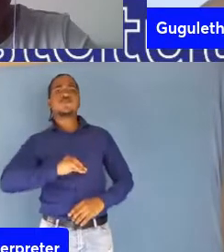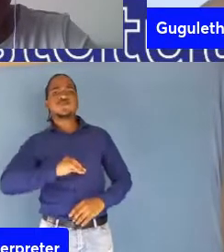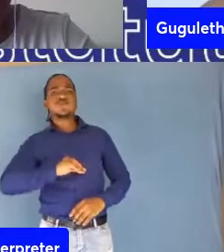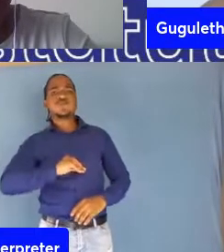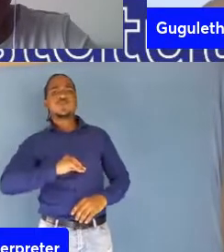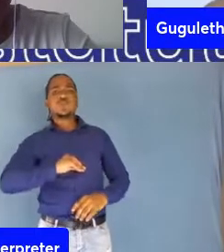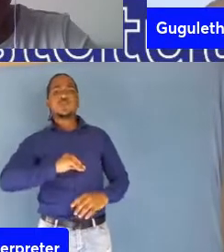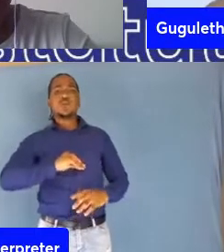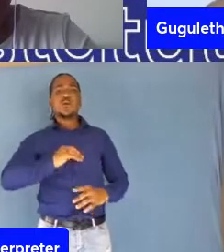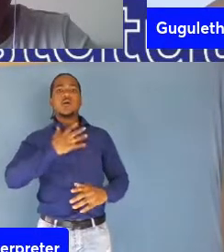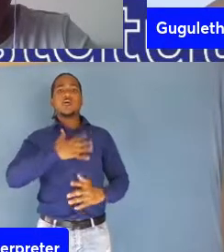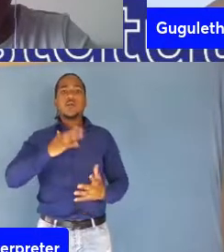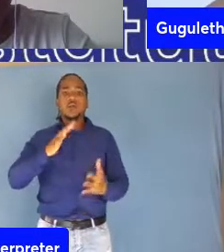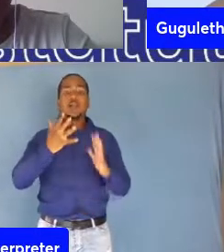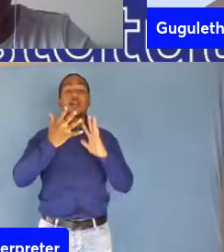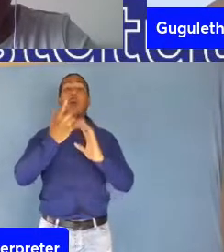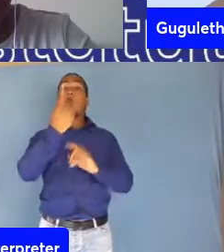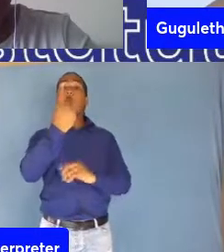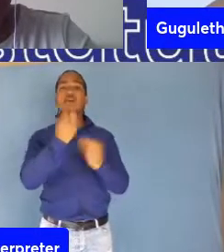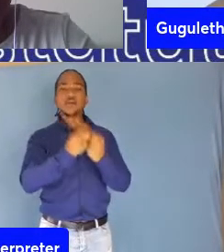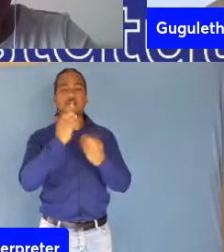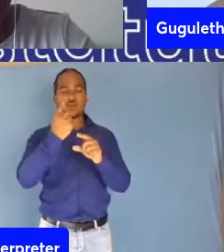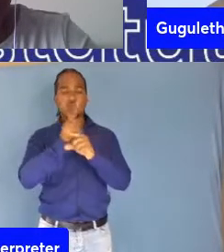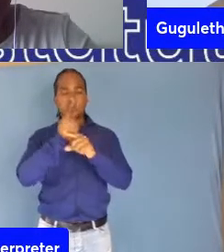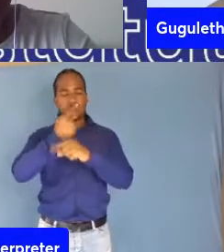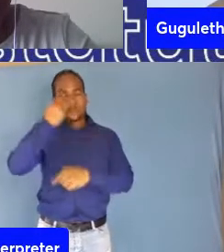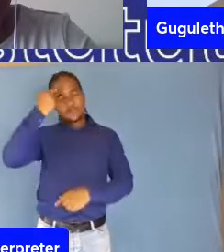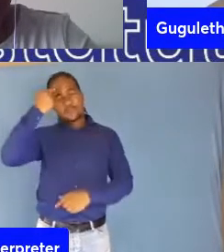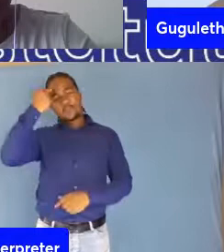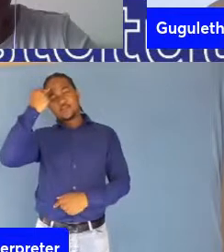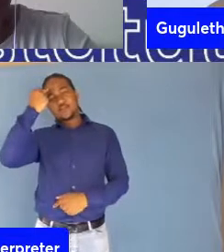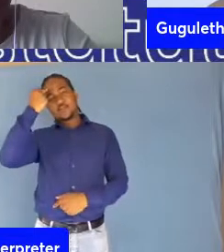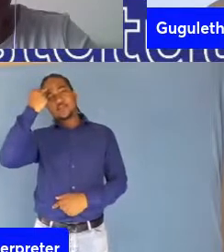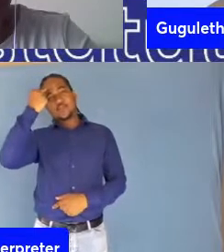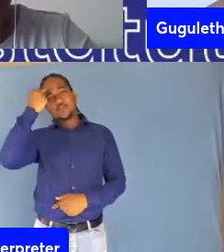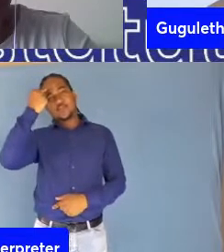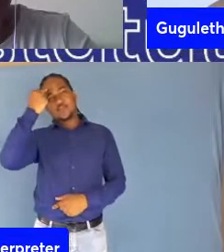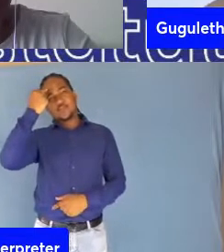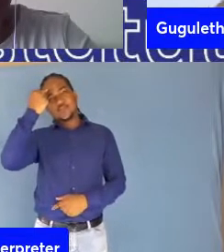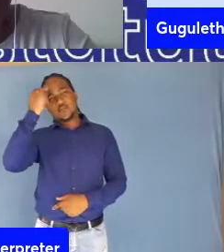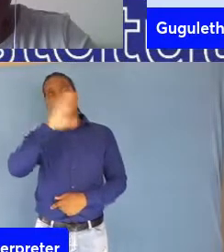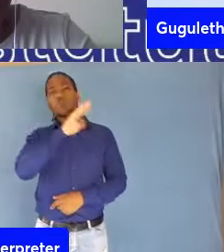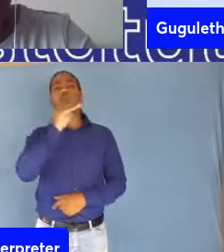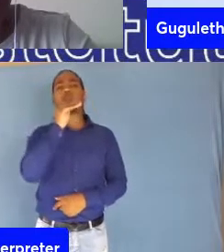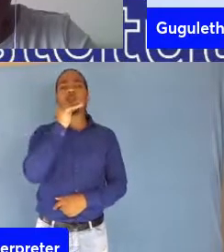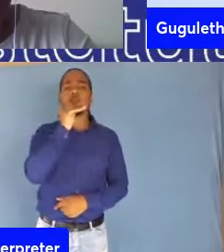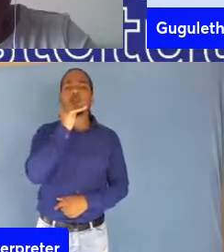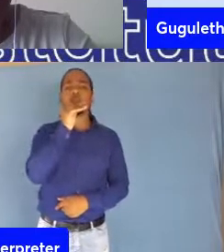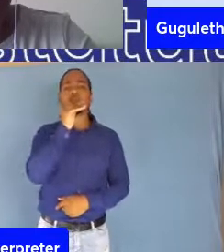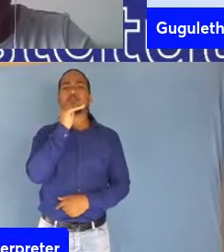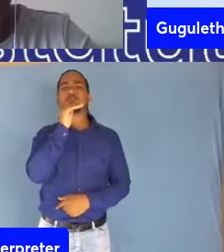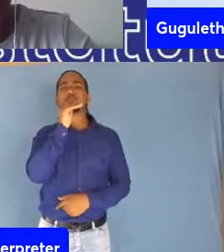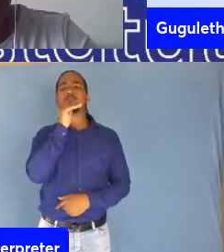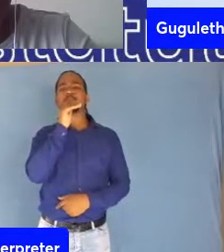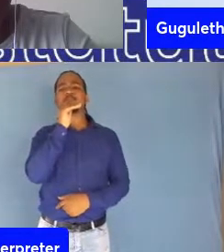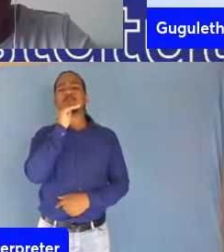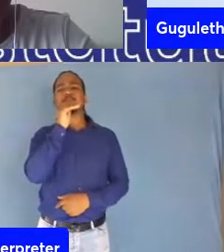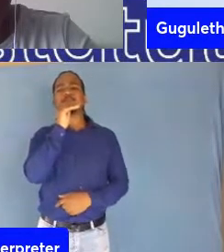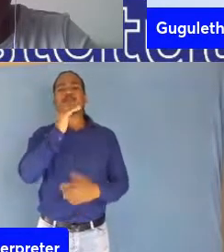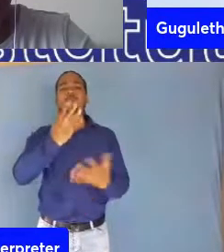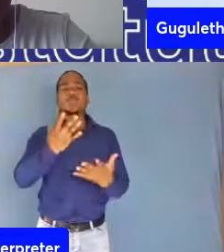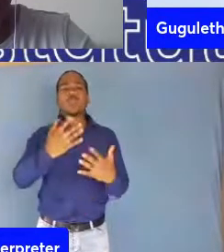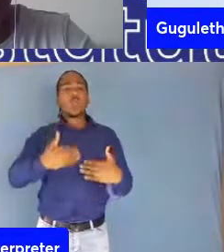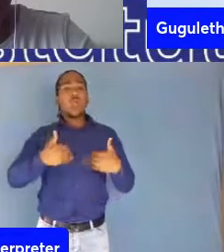to always be mindful of, therefore, is not to even, as health workers or